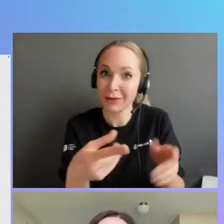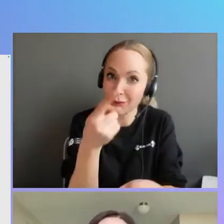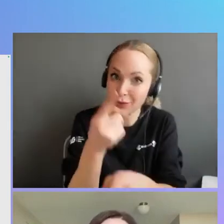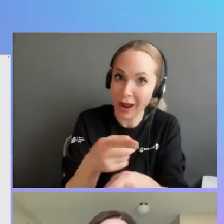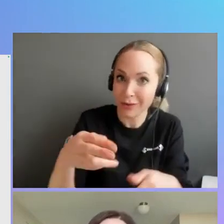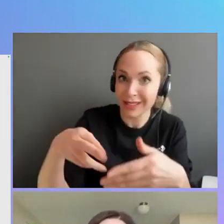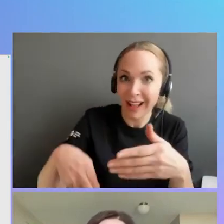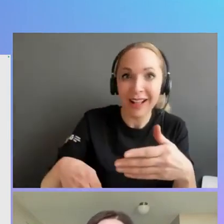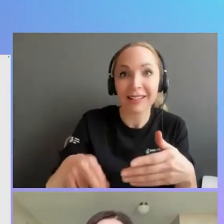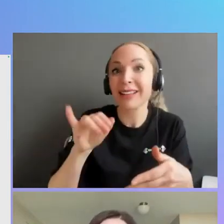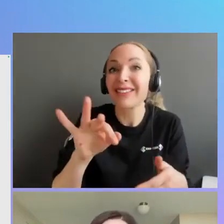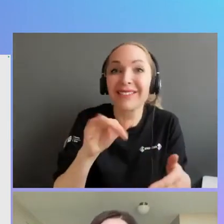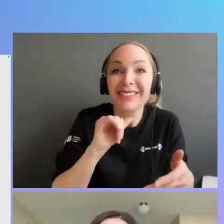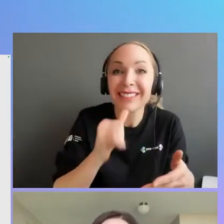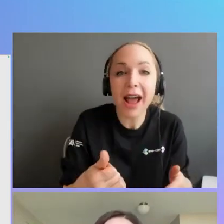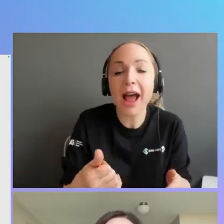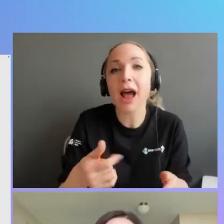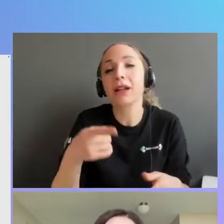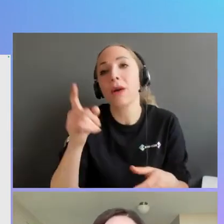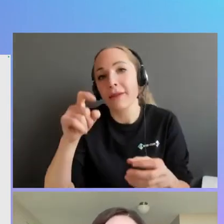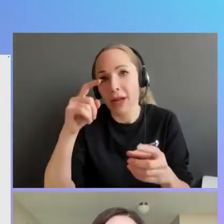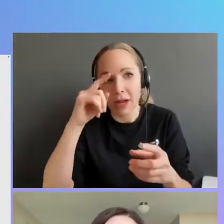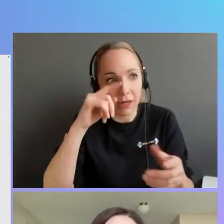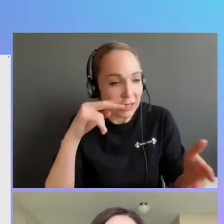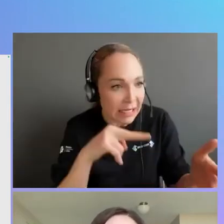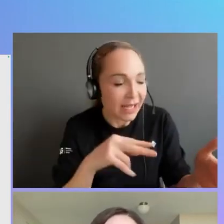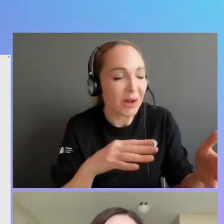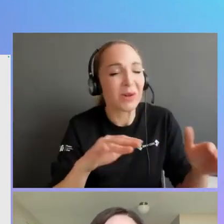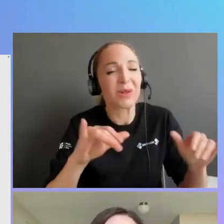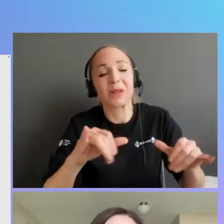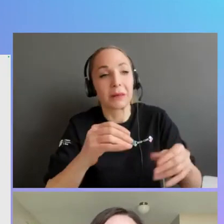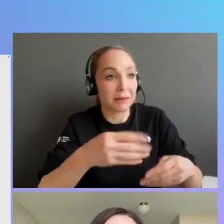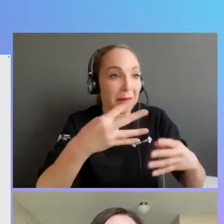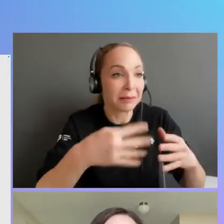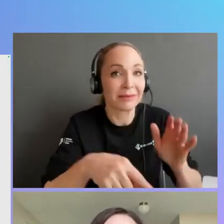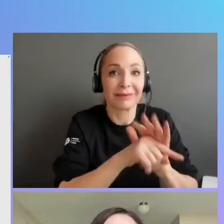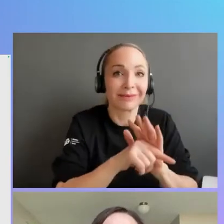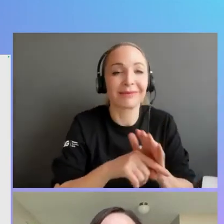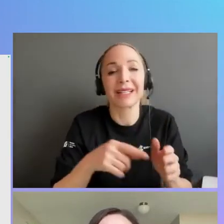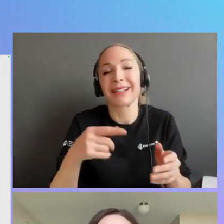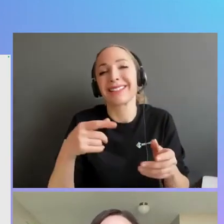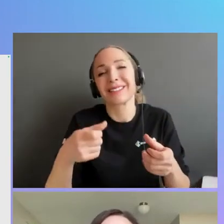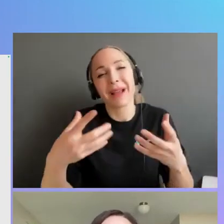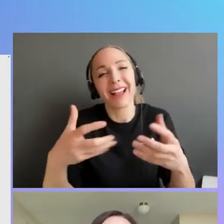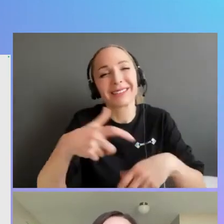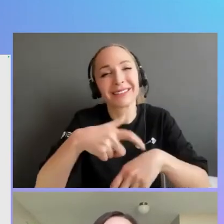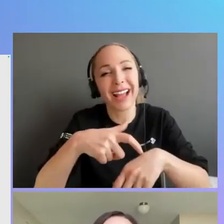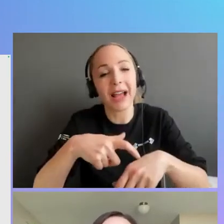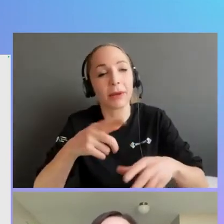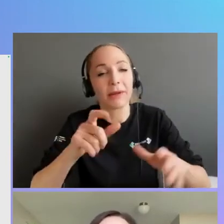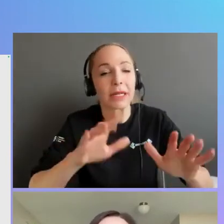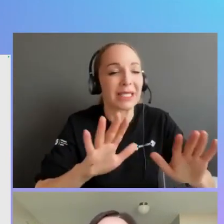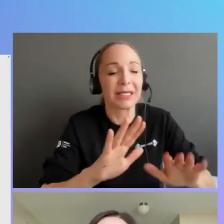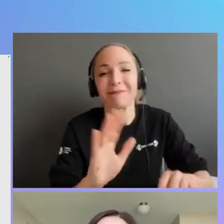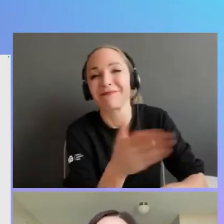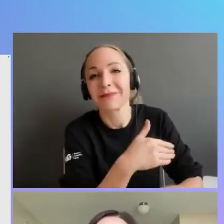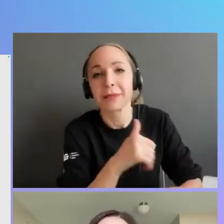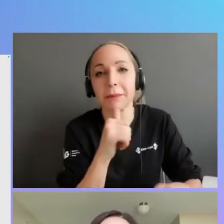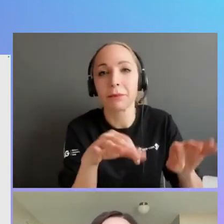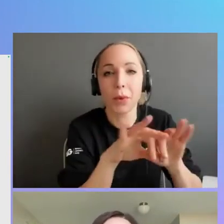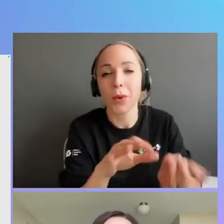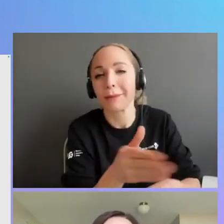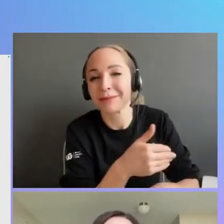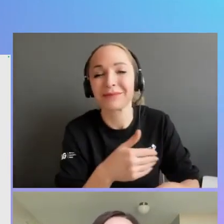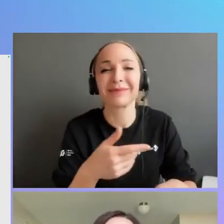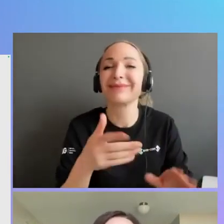you spend mental energy ignoring it every time it comes up in the result set. And then one other example is a rule